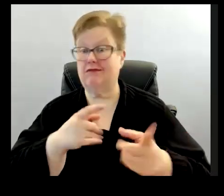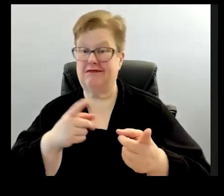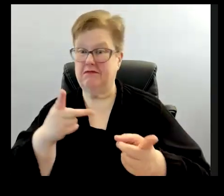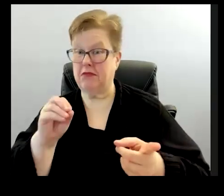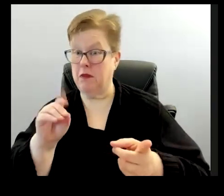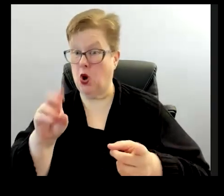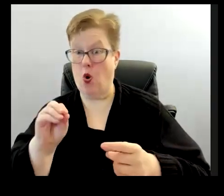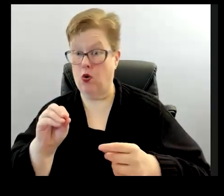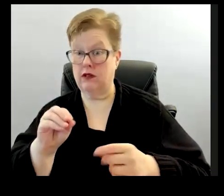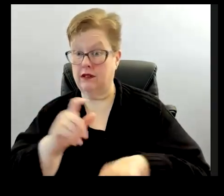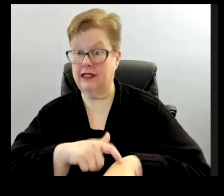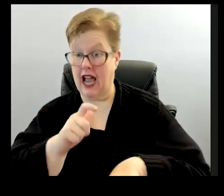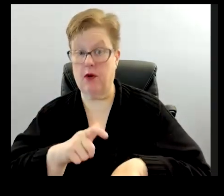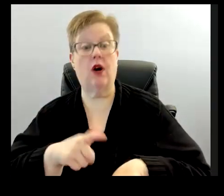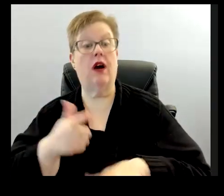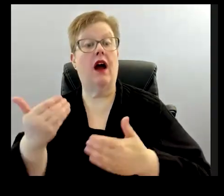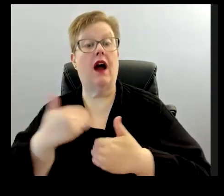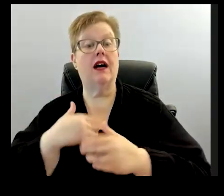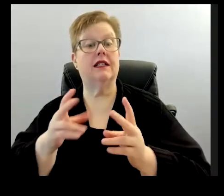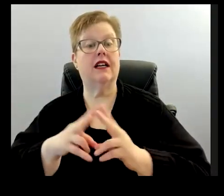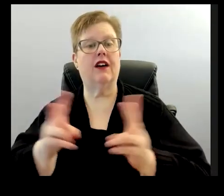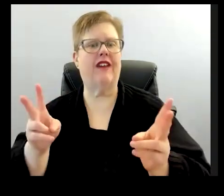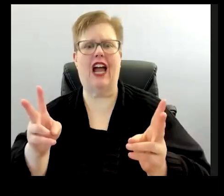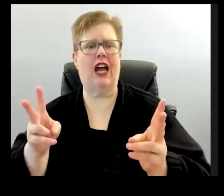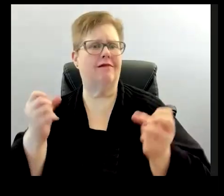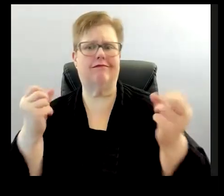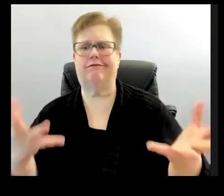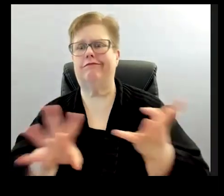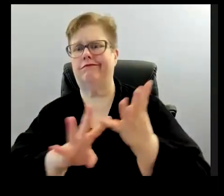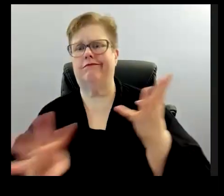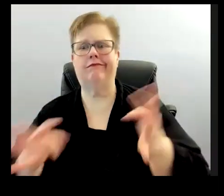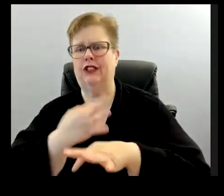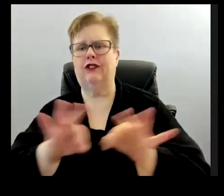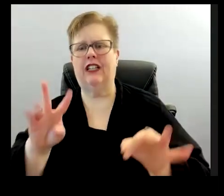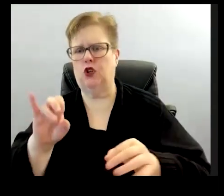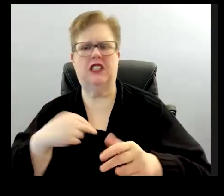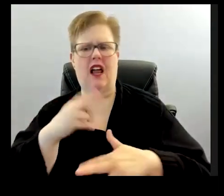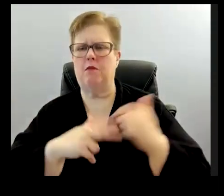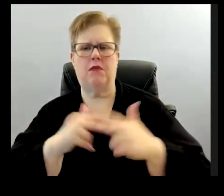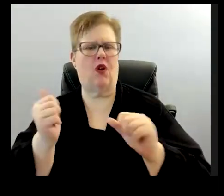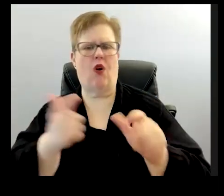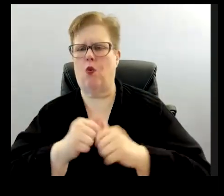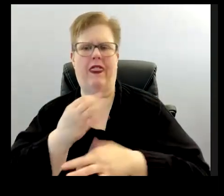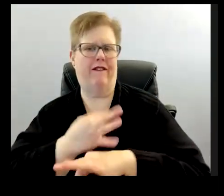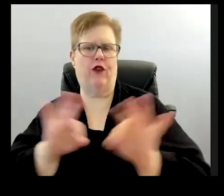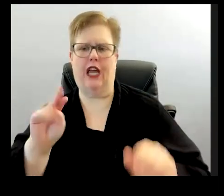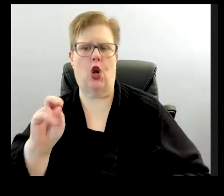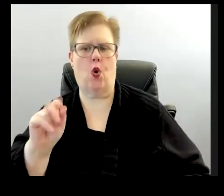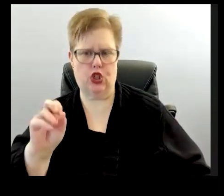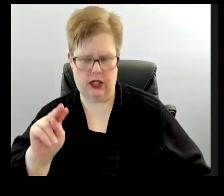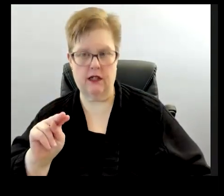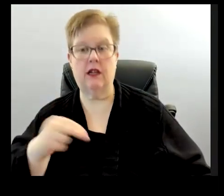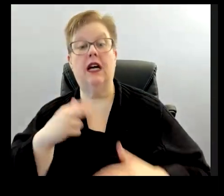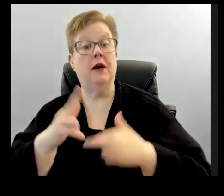Pomodoro timer, has a very robust free version. So I built all of this with free Notion, and